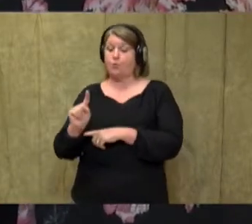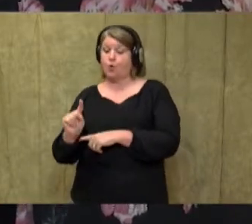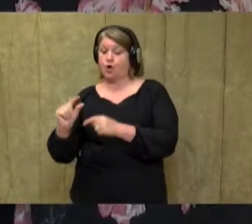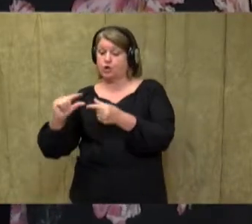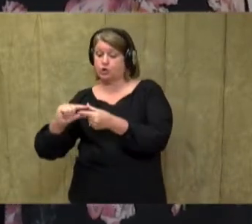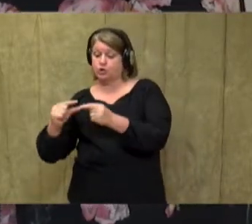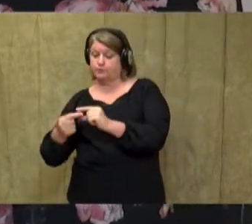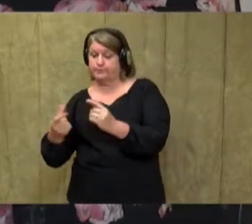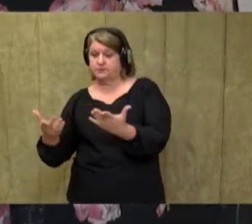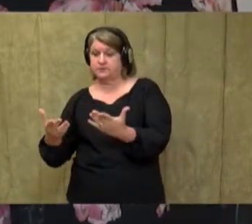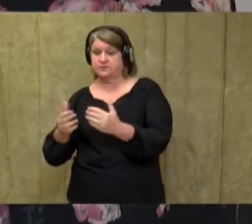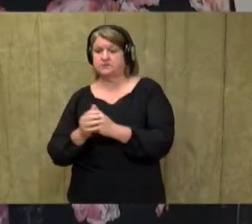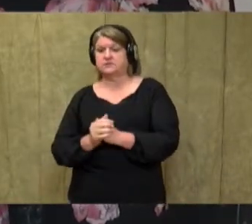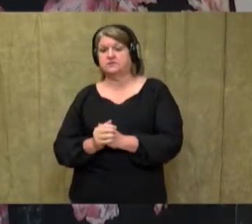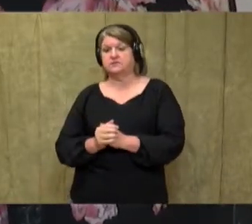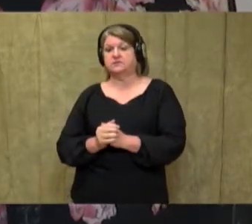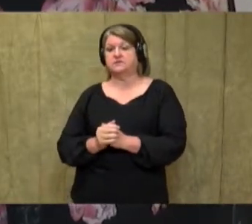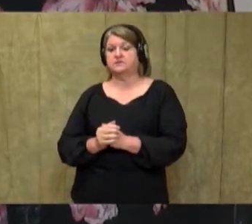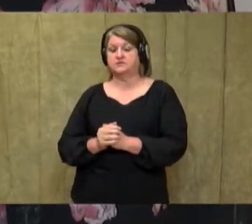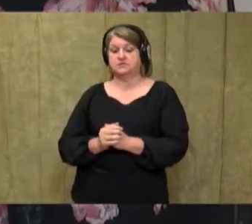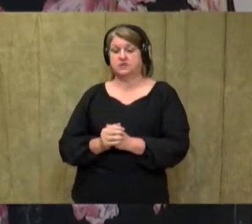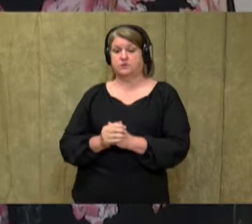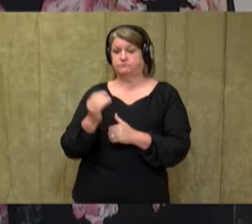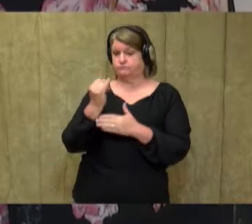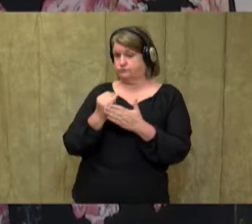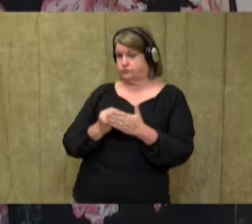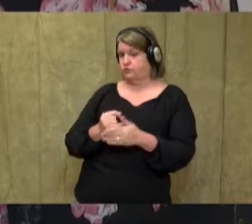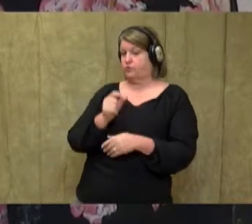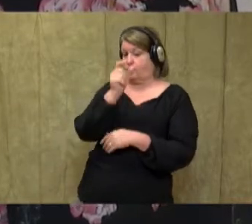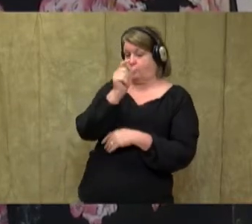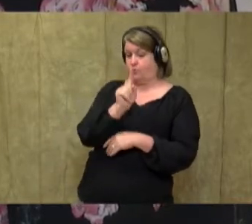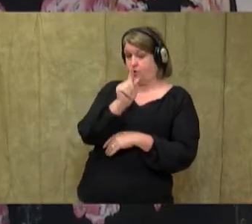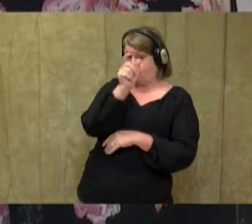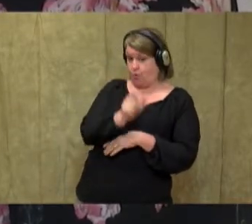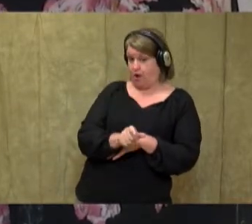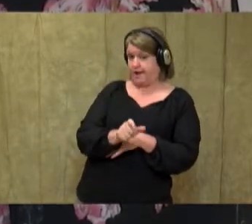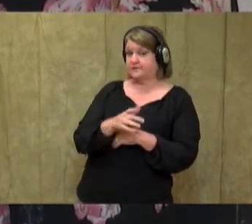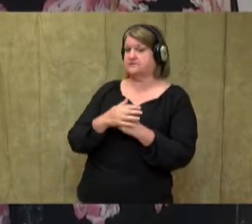cube. So here's our rod.